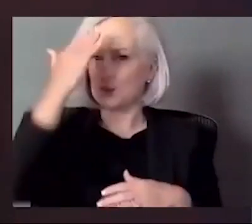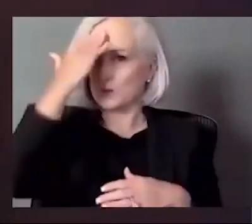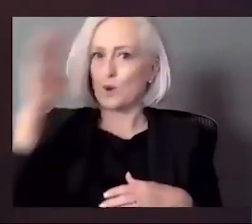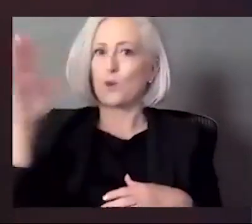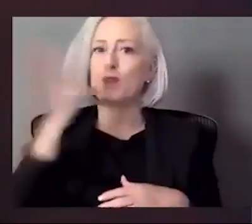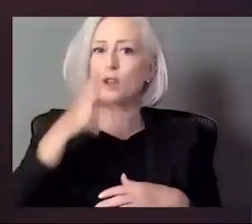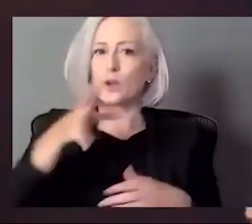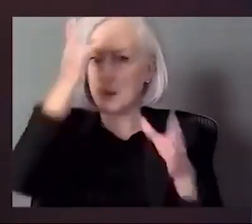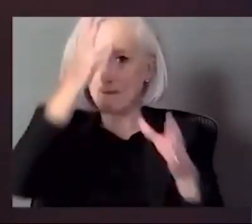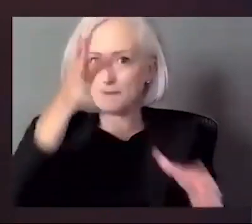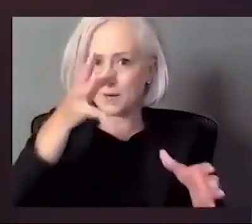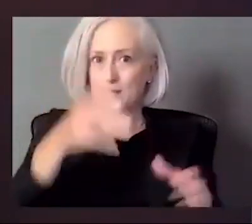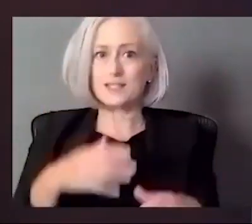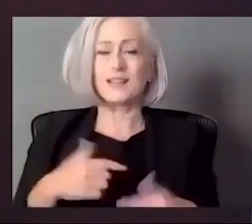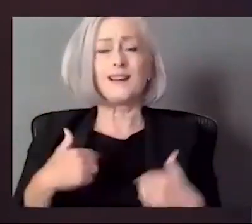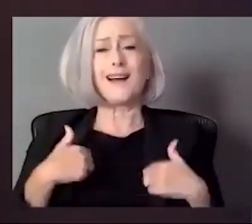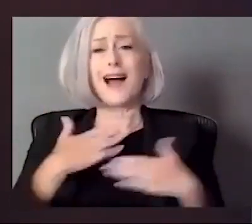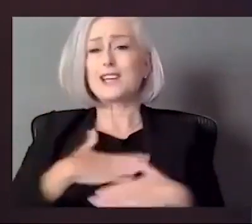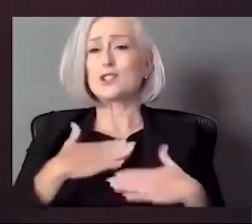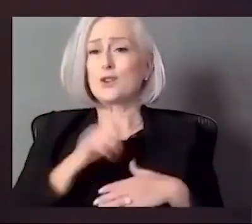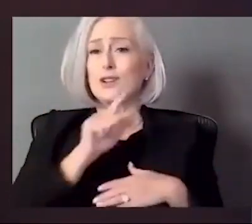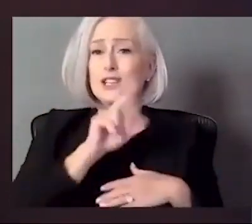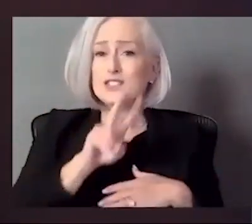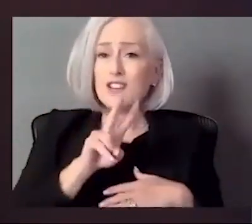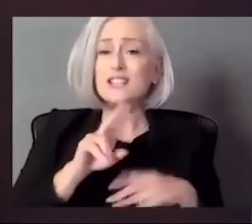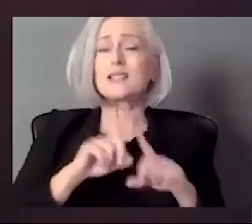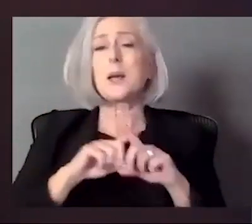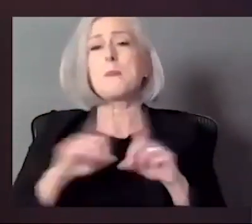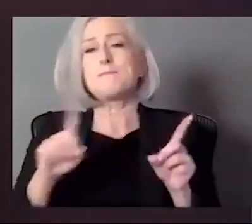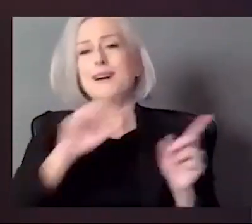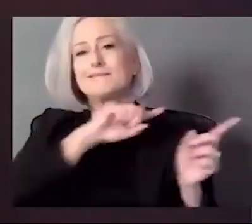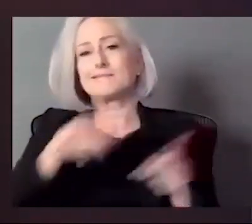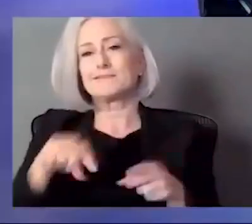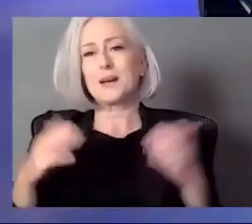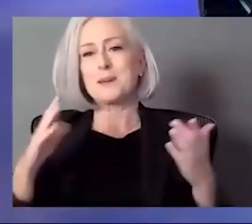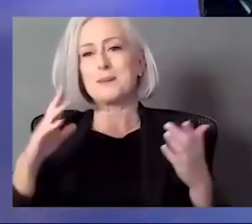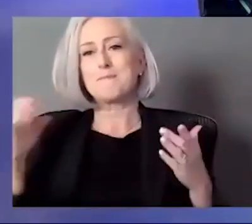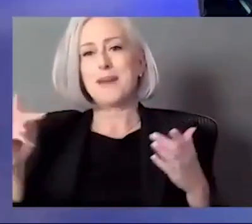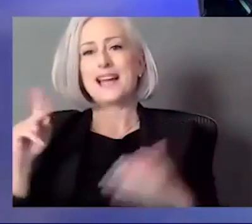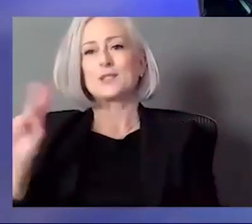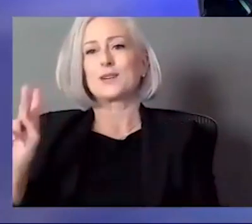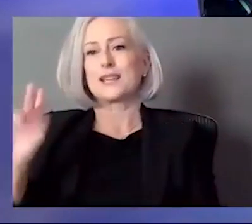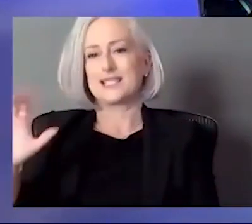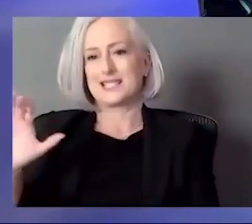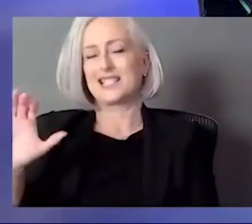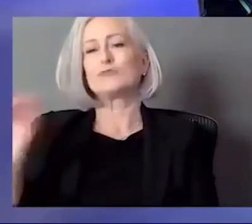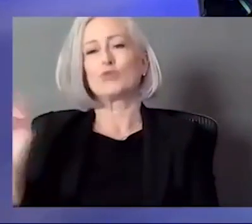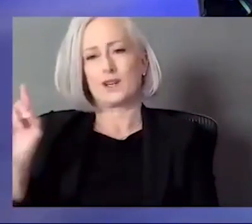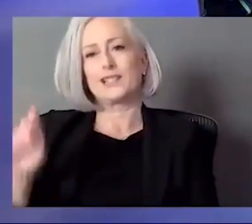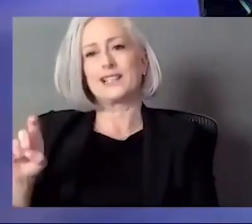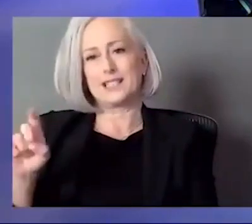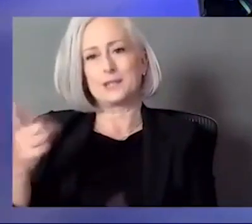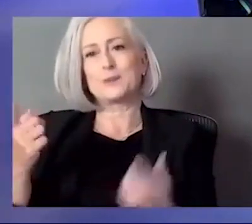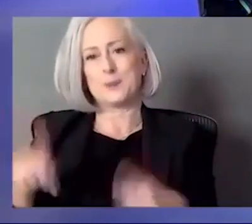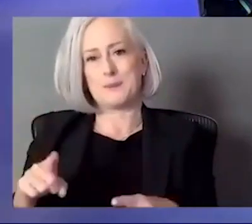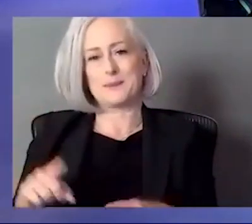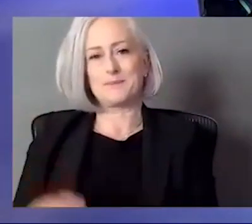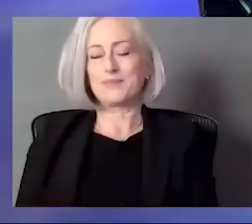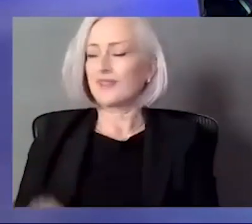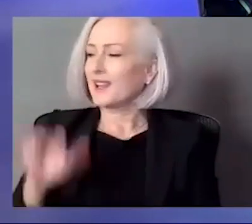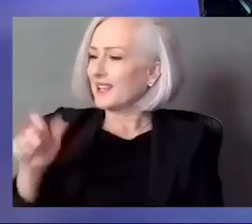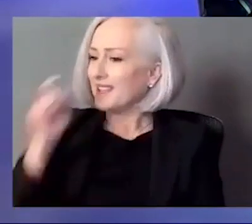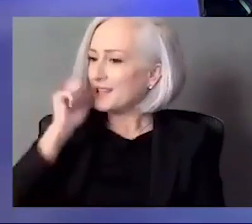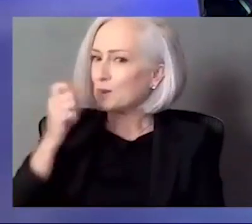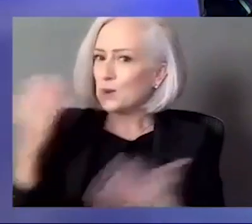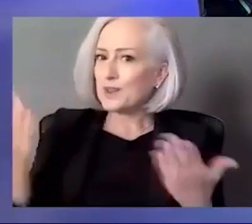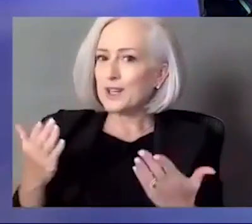as I was having, coming back to Kansas City was just where I needed to be. Well, we've loved having you, and it's been so cool that you've been here at the hospital,